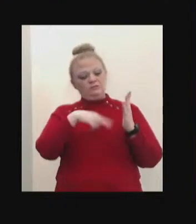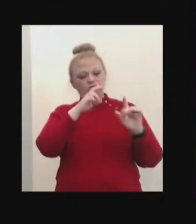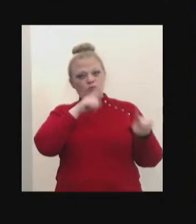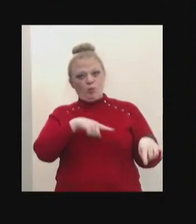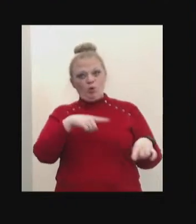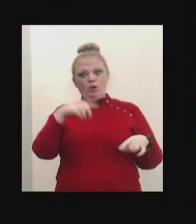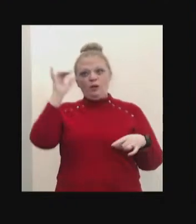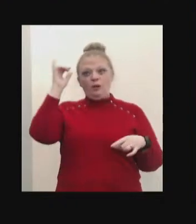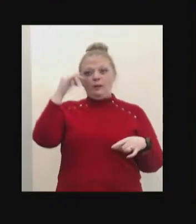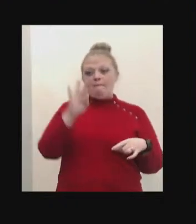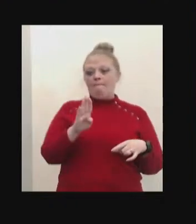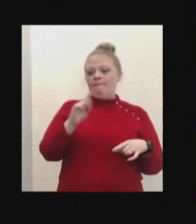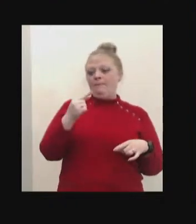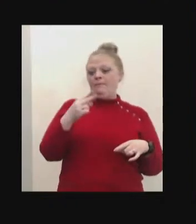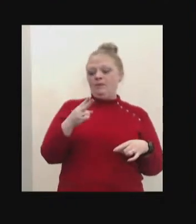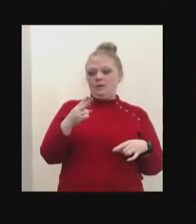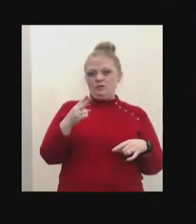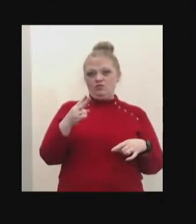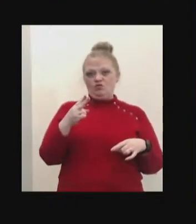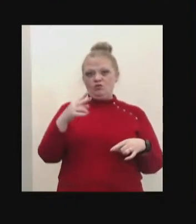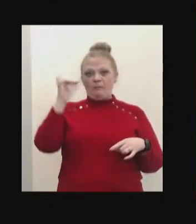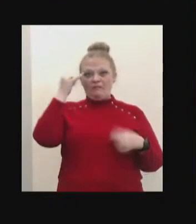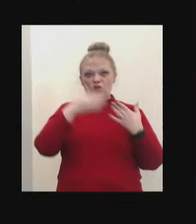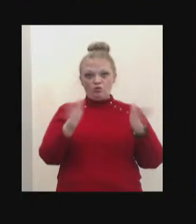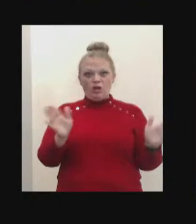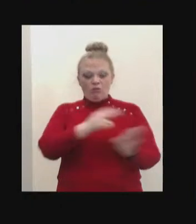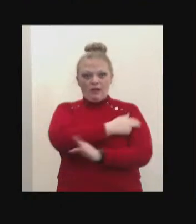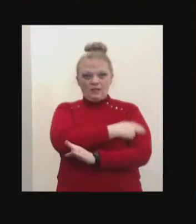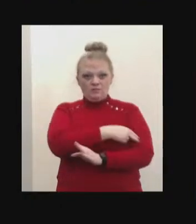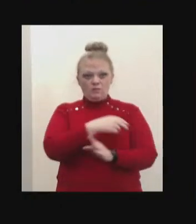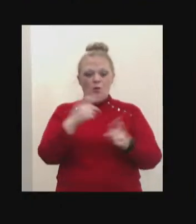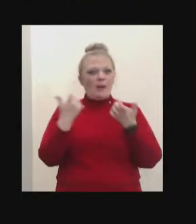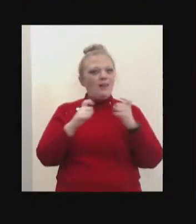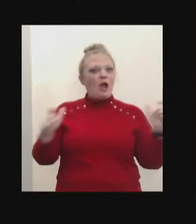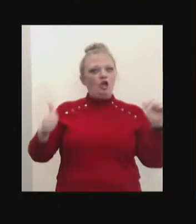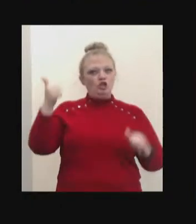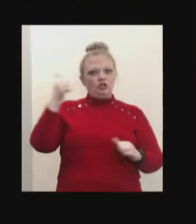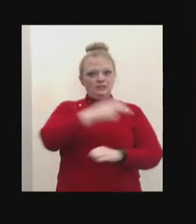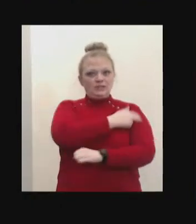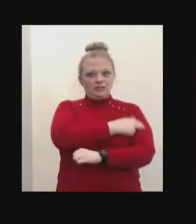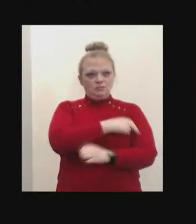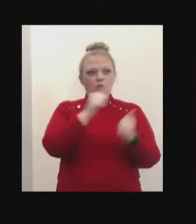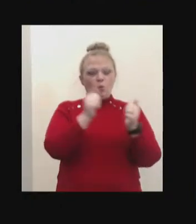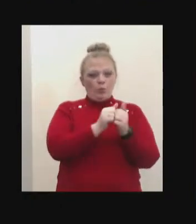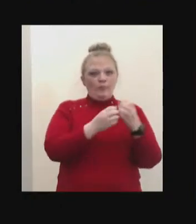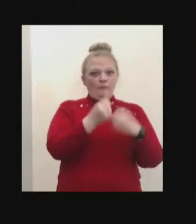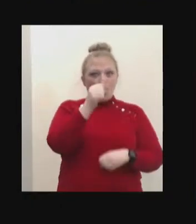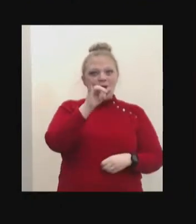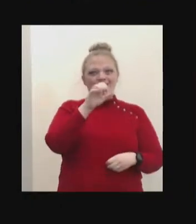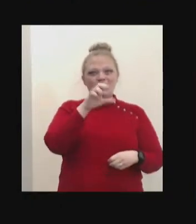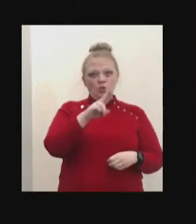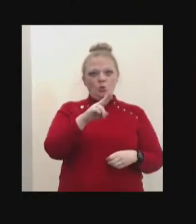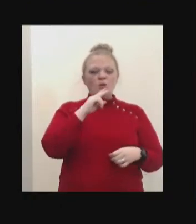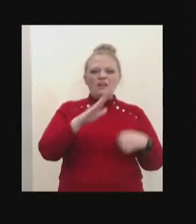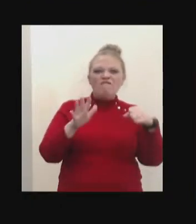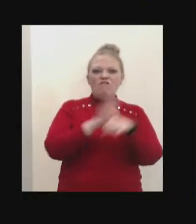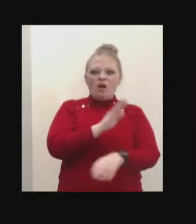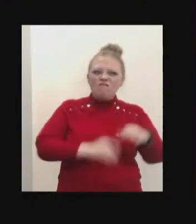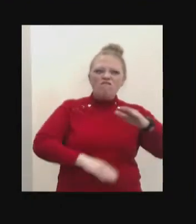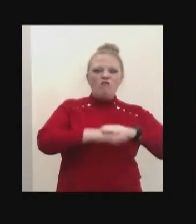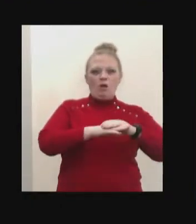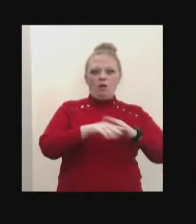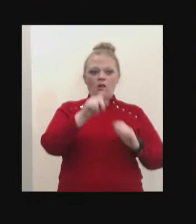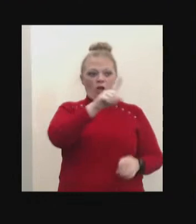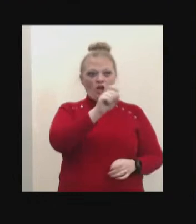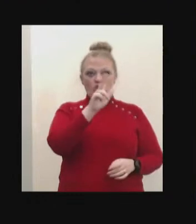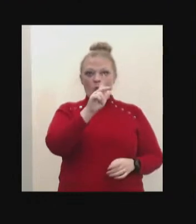General Hospital, our largest hospital with the most ICU beds, has been full the last few days. 123 ICU beds, they've